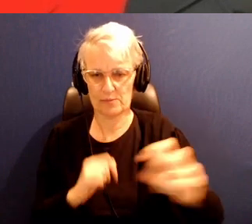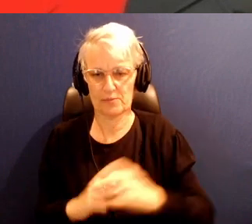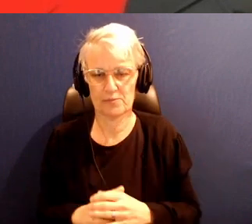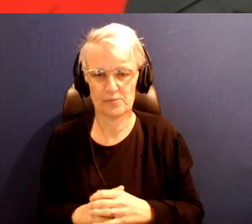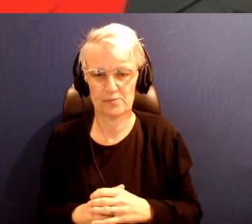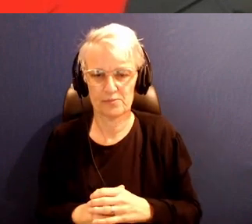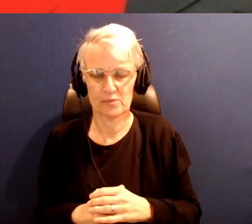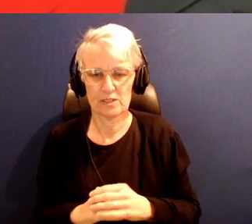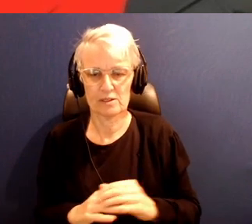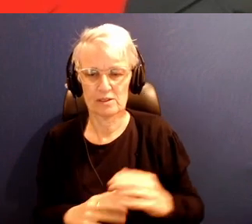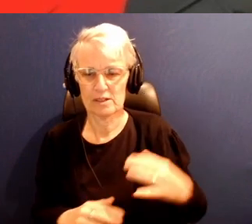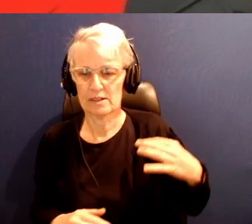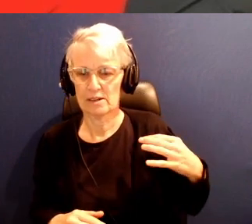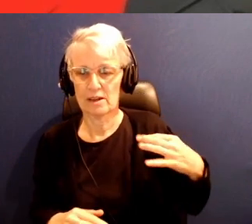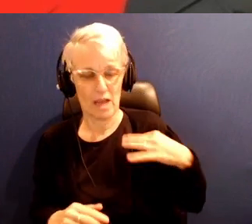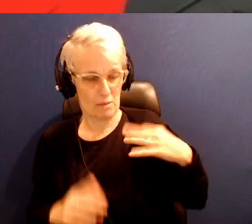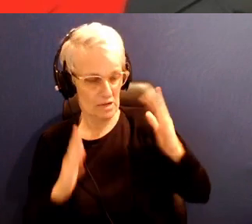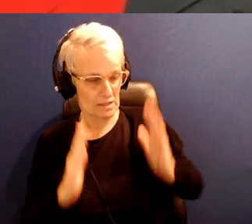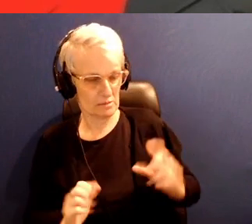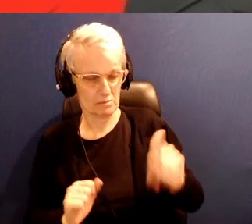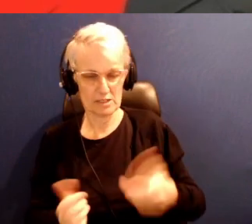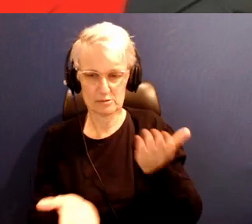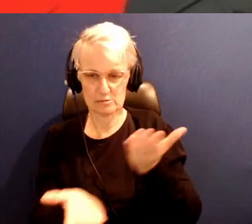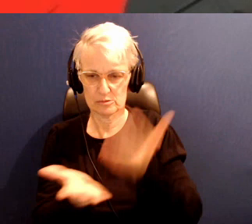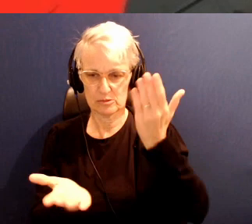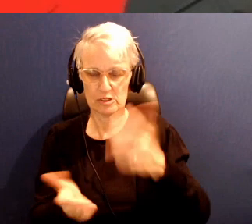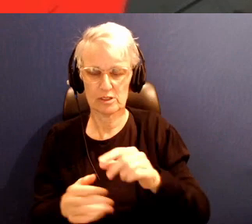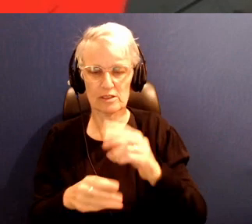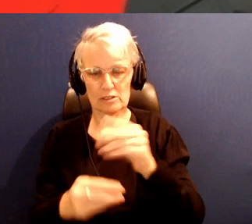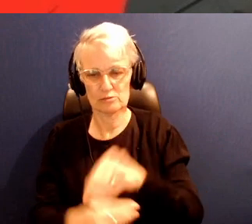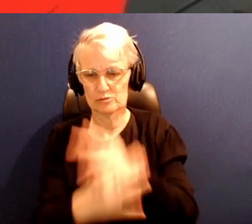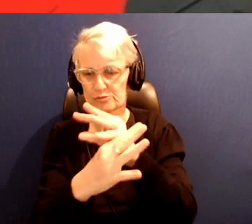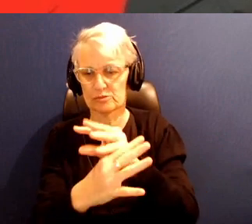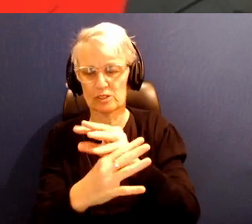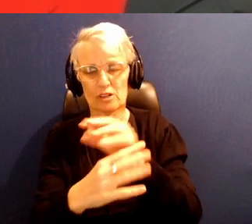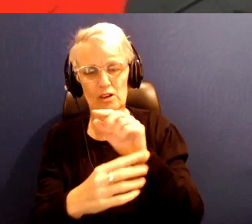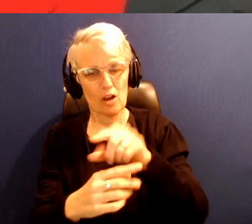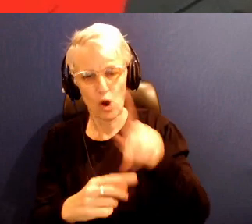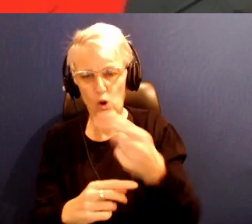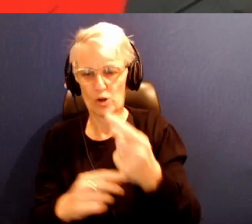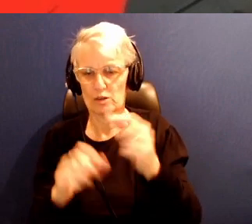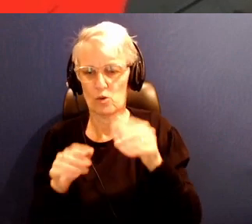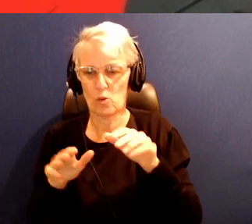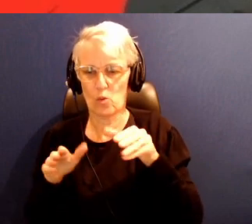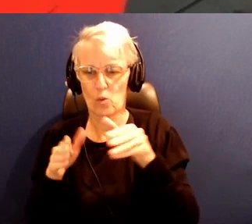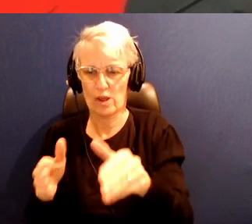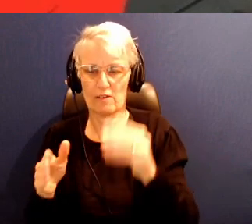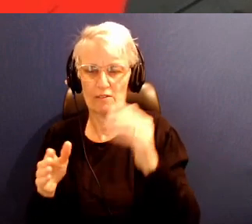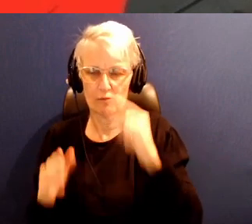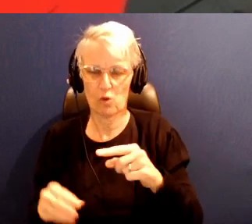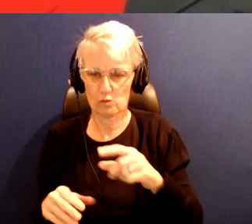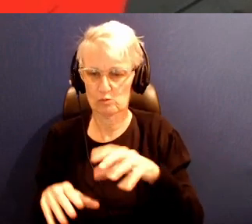travel. The applicant must demonstrate that a virtual internship is the only possible modality